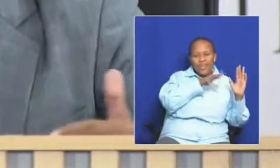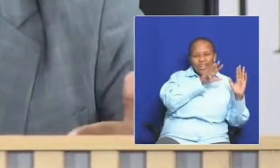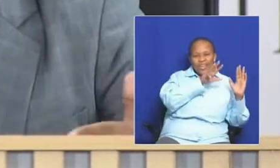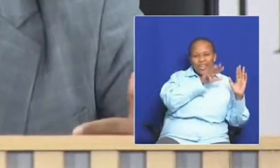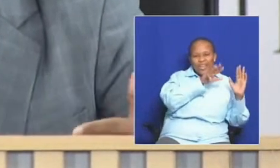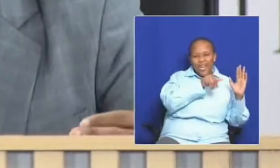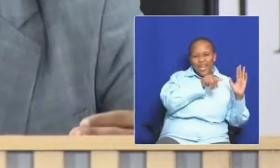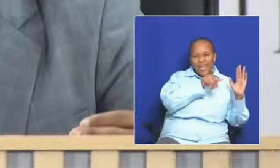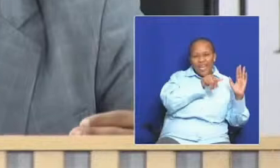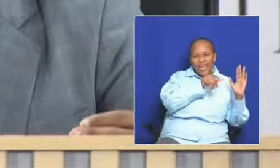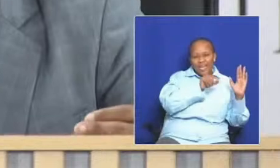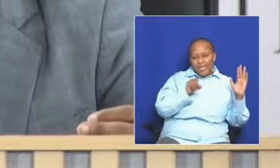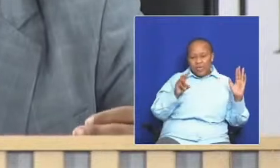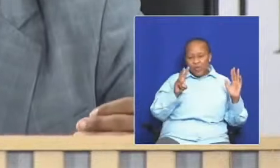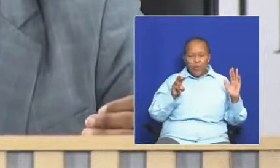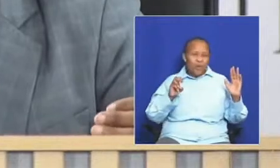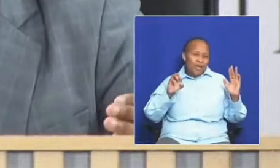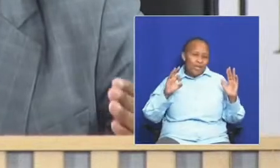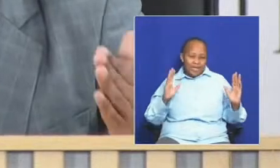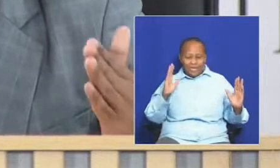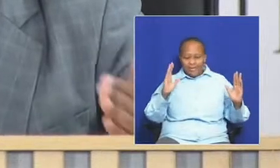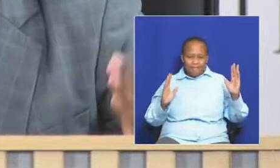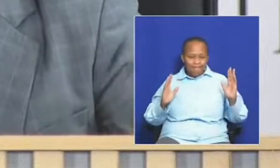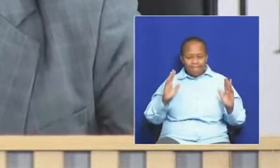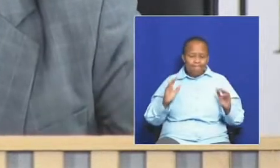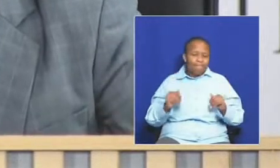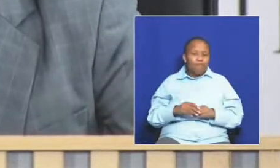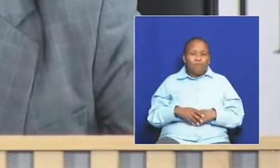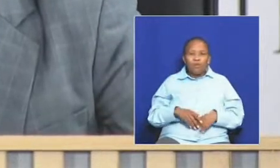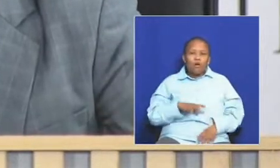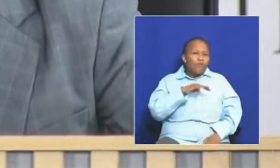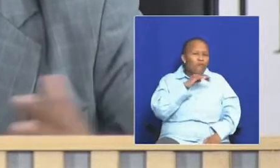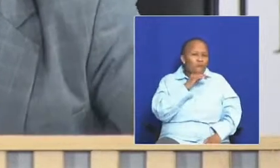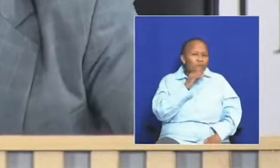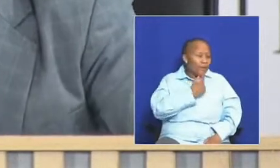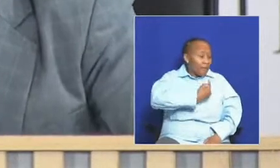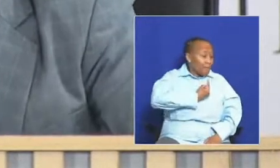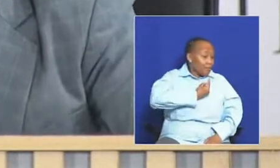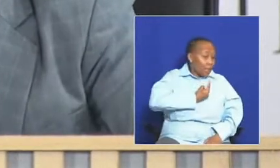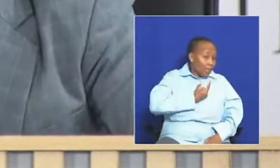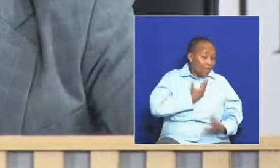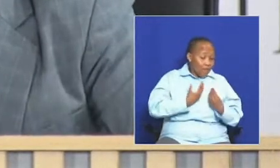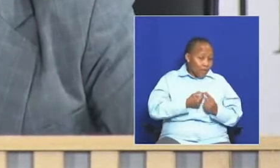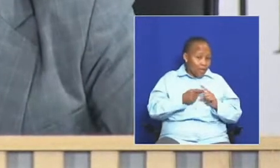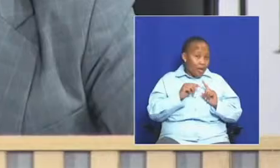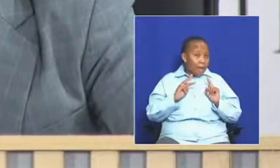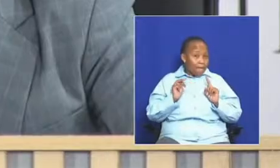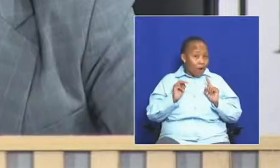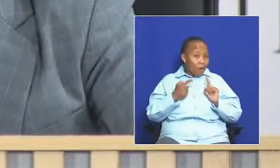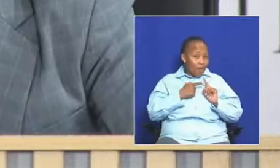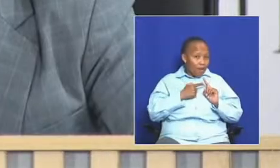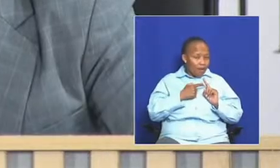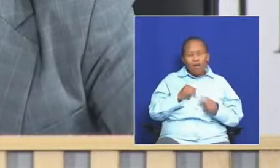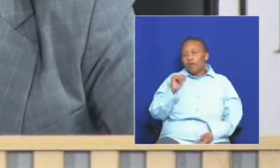Myself, or you mean myself and Mr. Maumela? Yes.